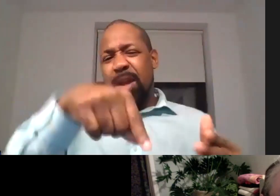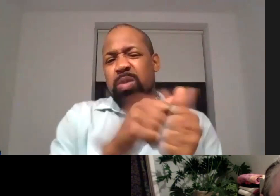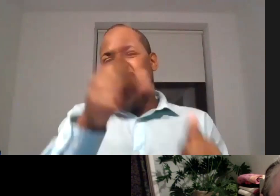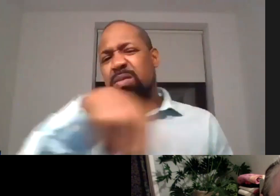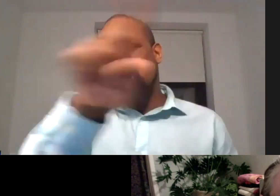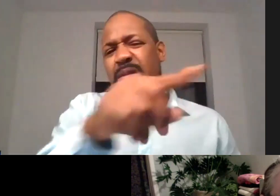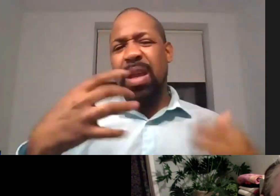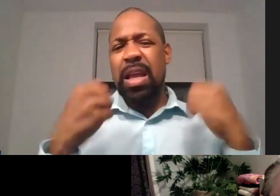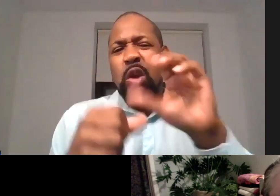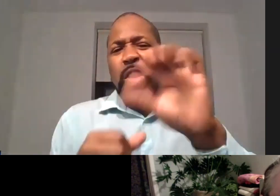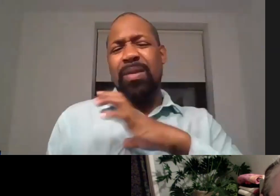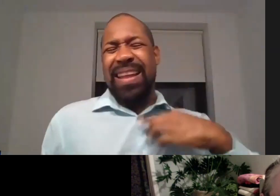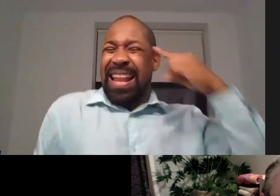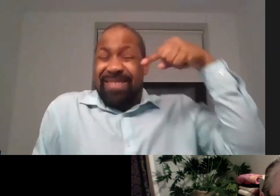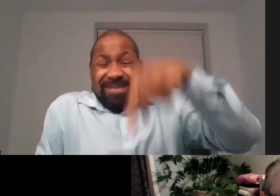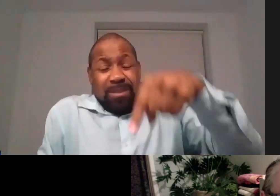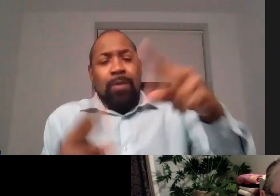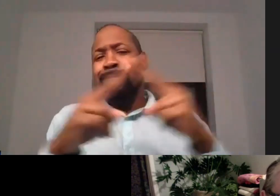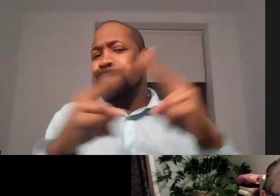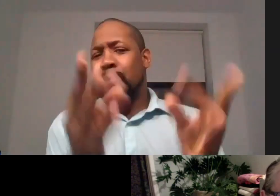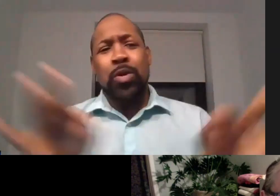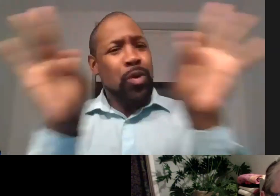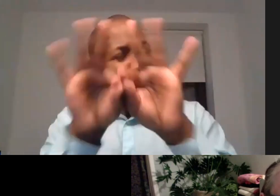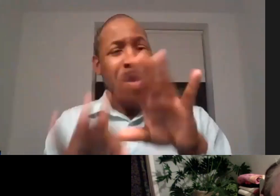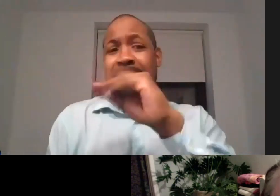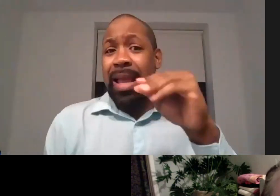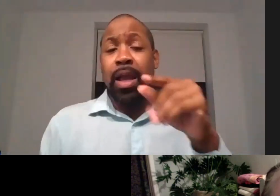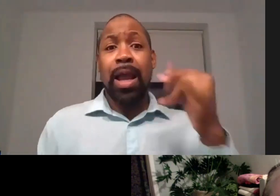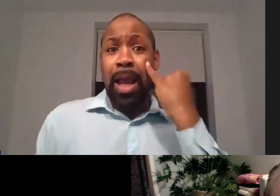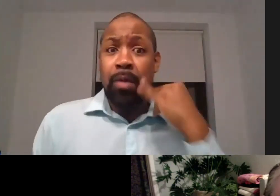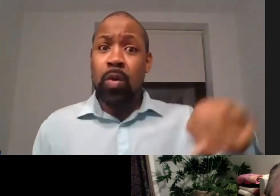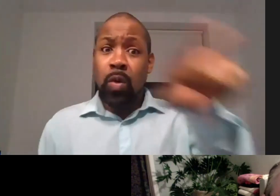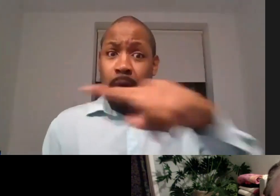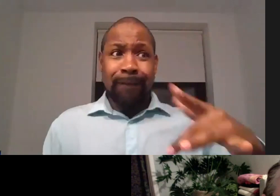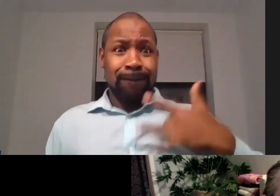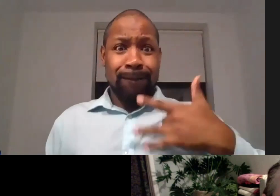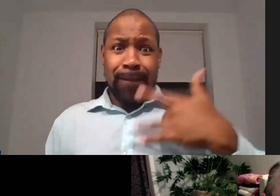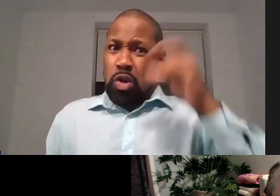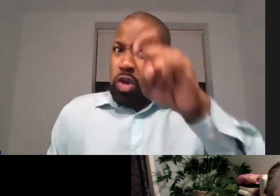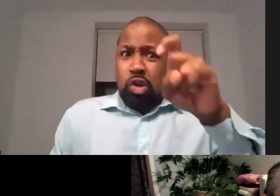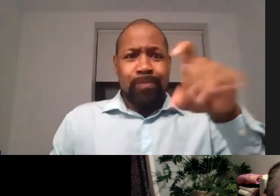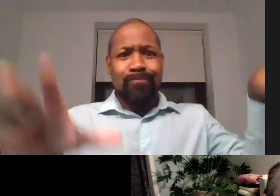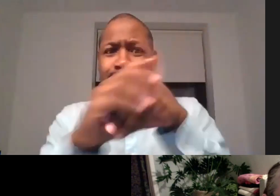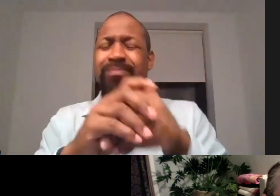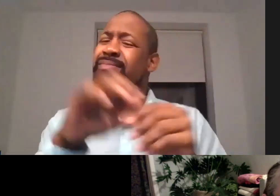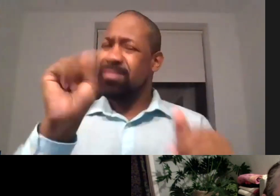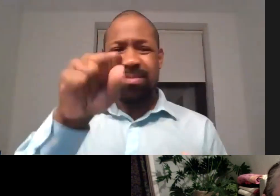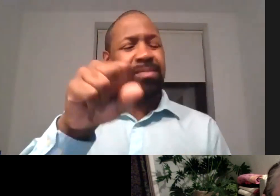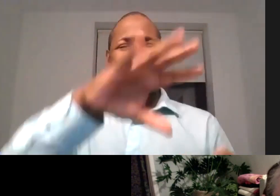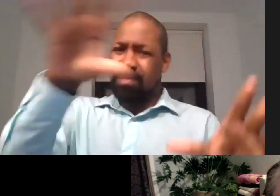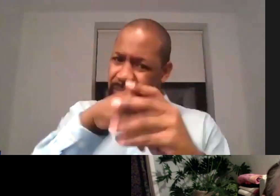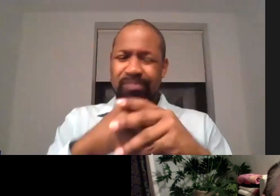the vaccine. So I'll share the progress with this committee. This is really critical, and